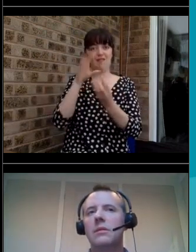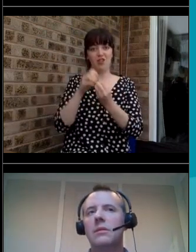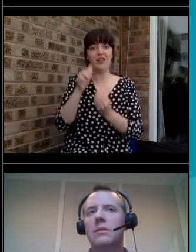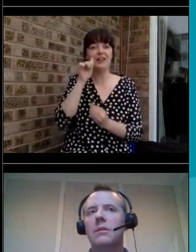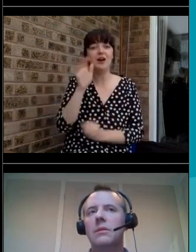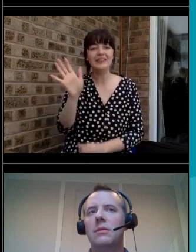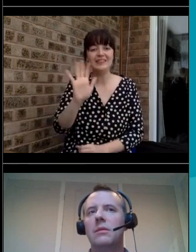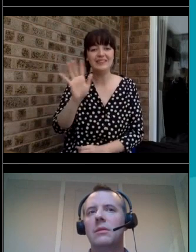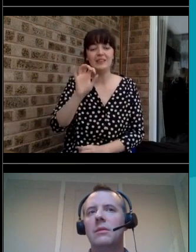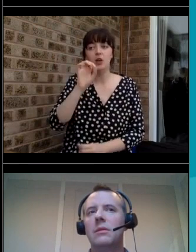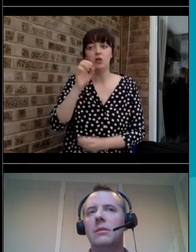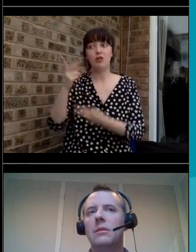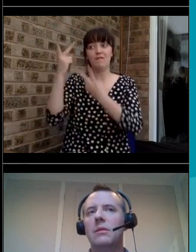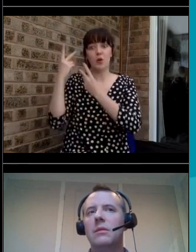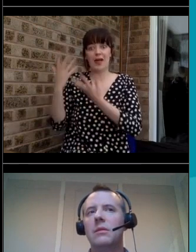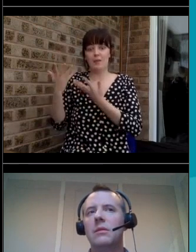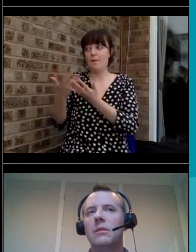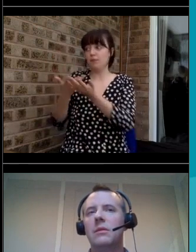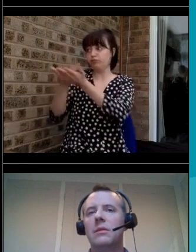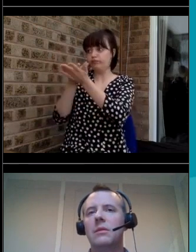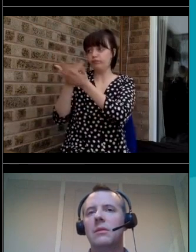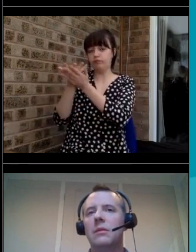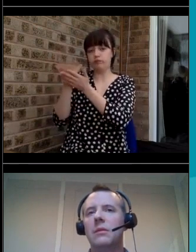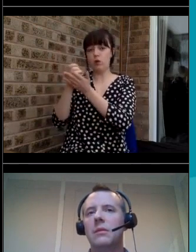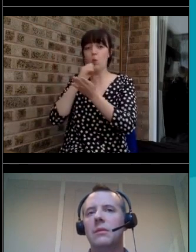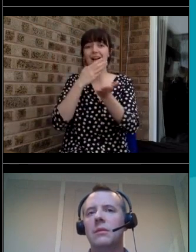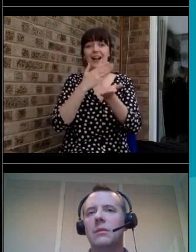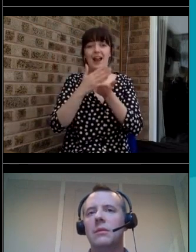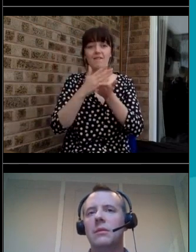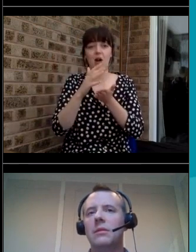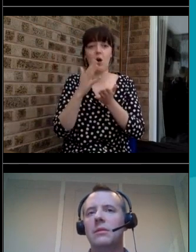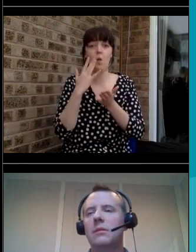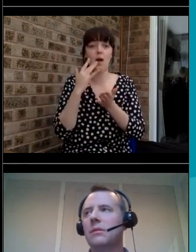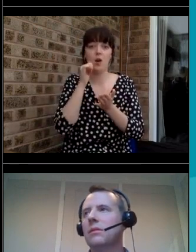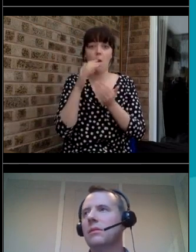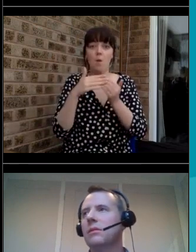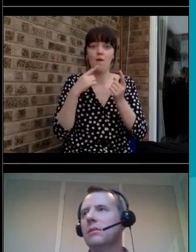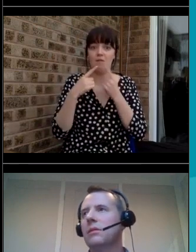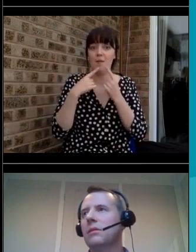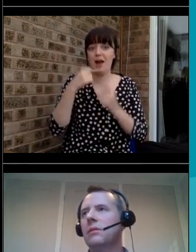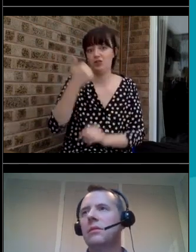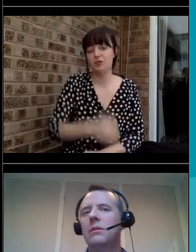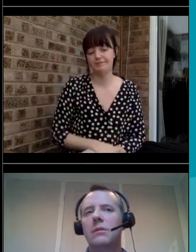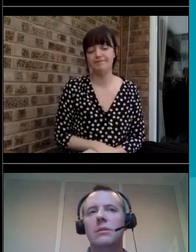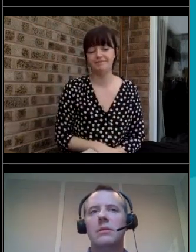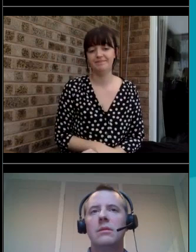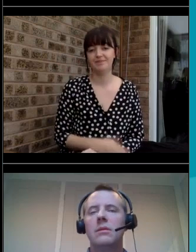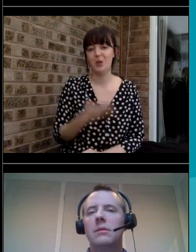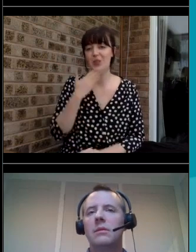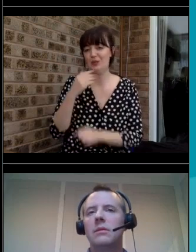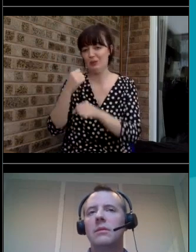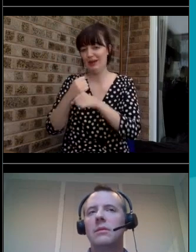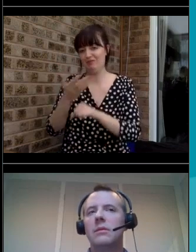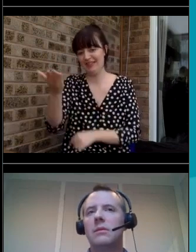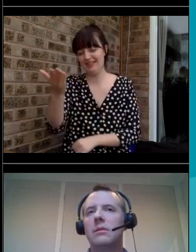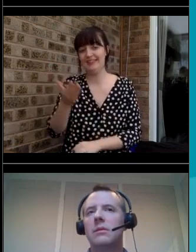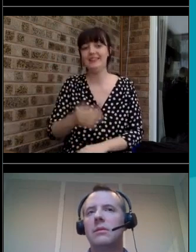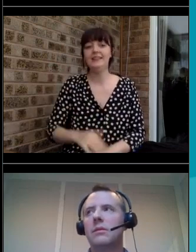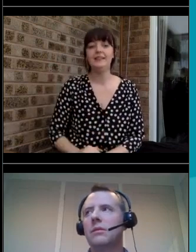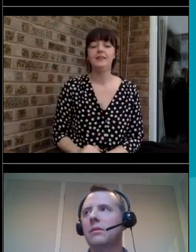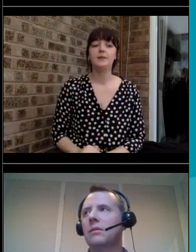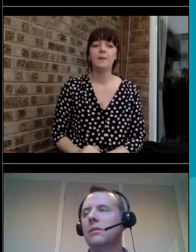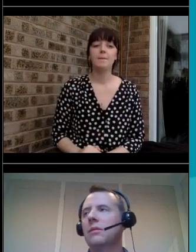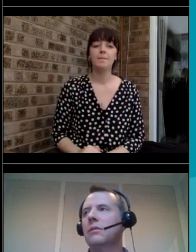what our proposals are. So we will clarify that when we go to our planning application. Thanks very much, Gary. We've